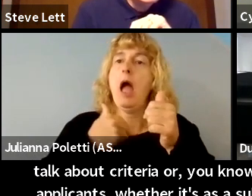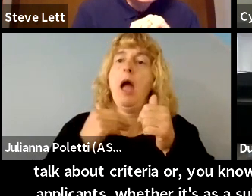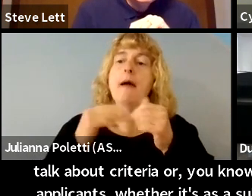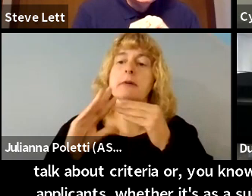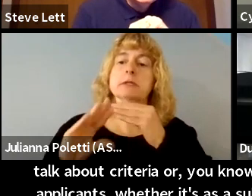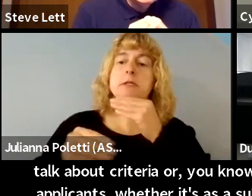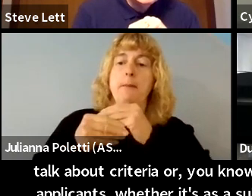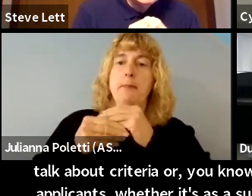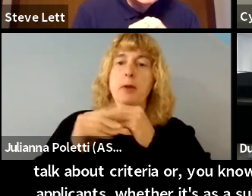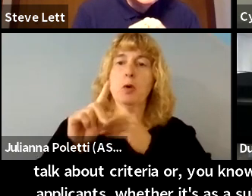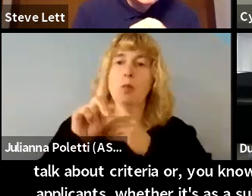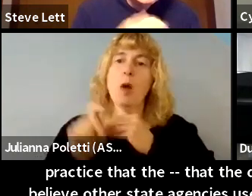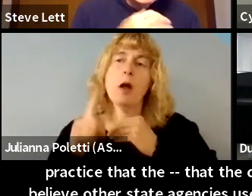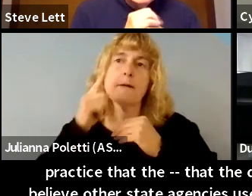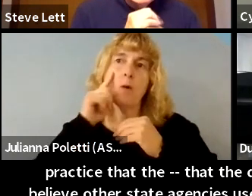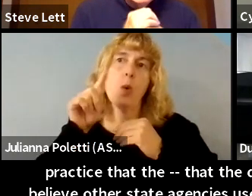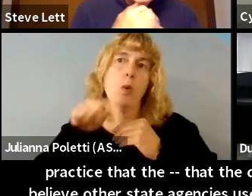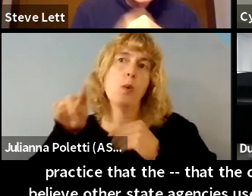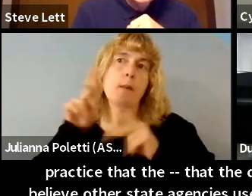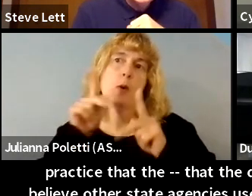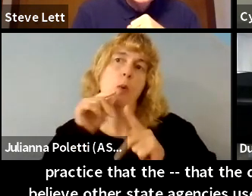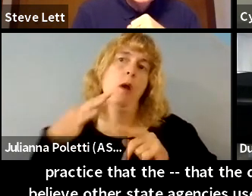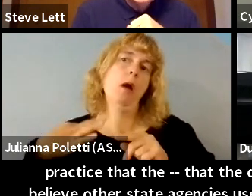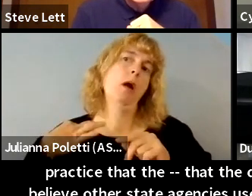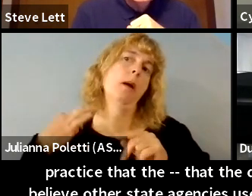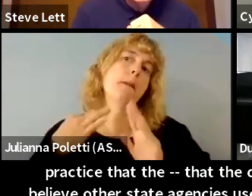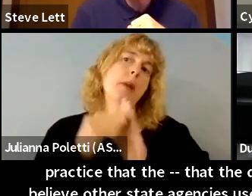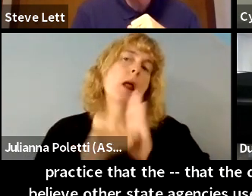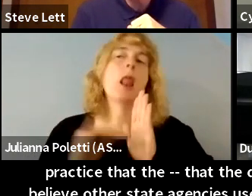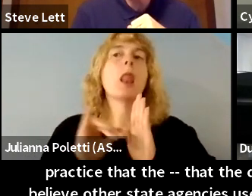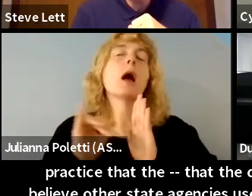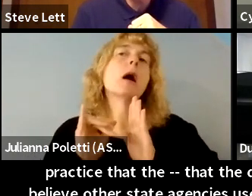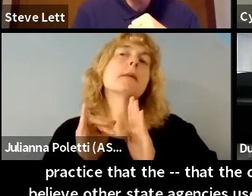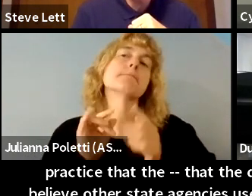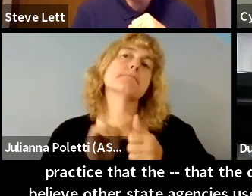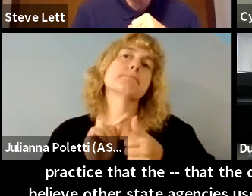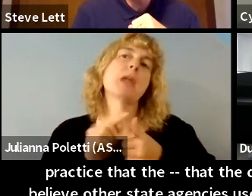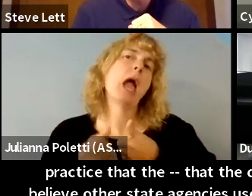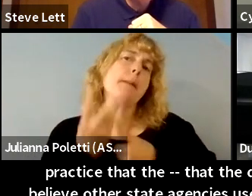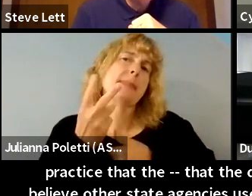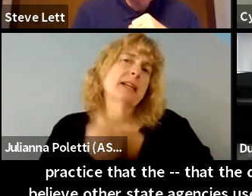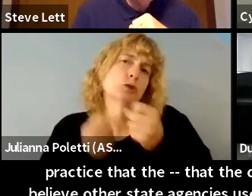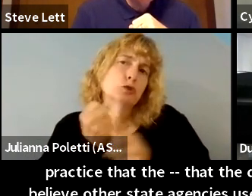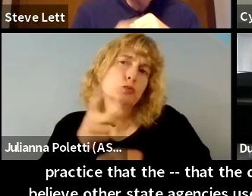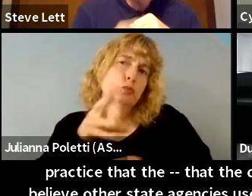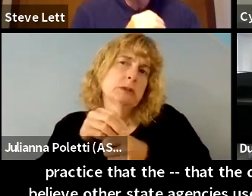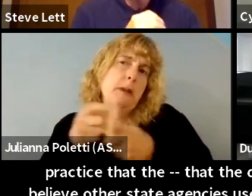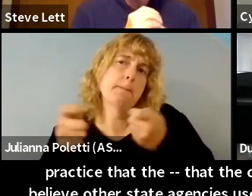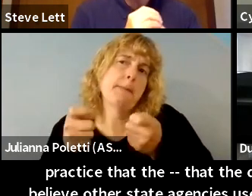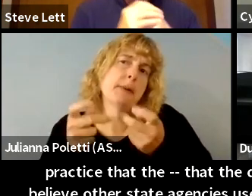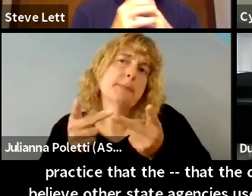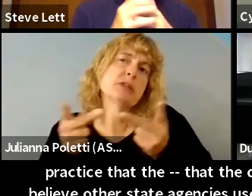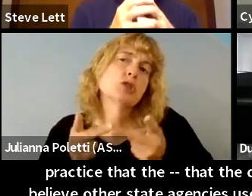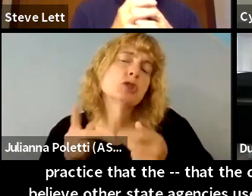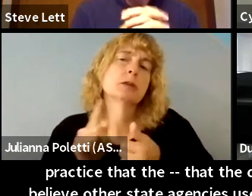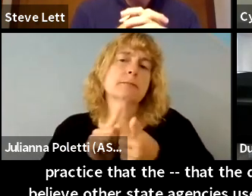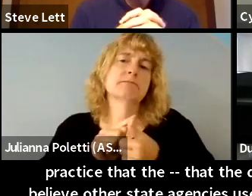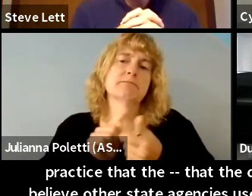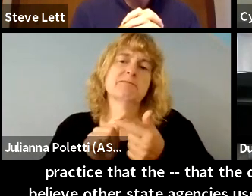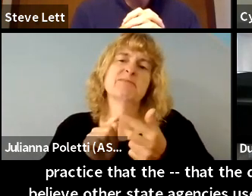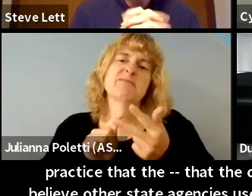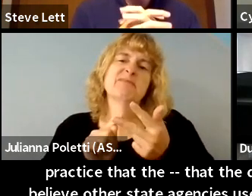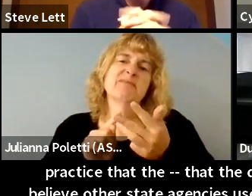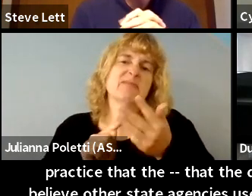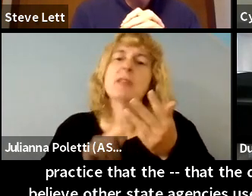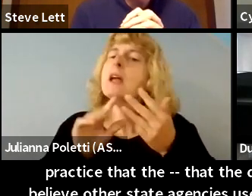get a sense of, for example, how many years have you been in a management position, things like that. And so if